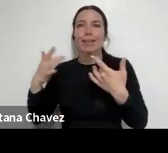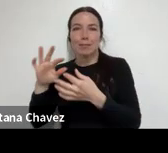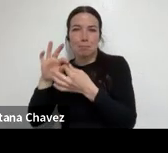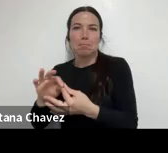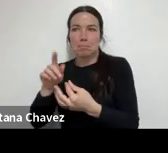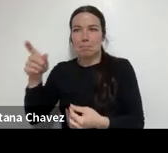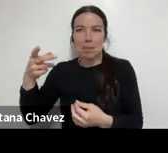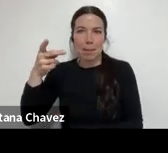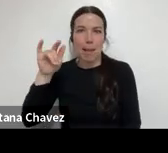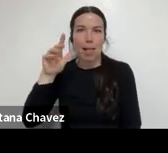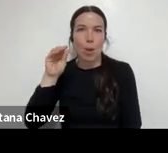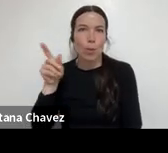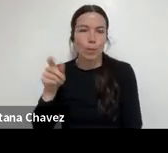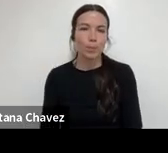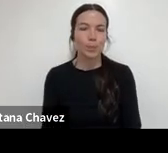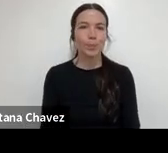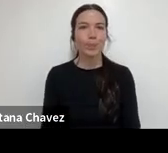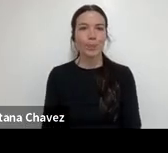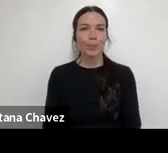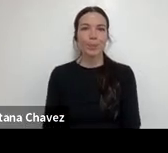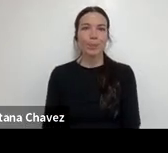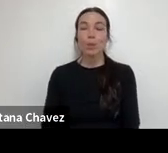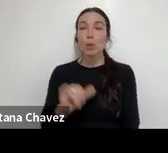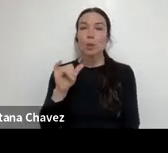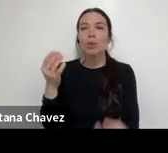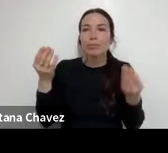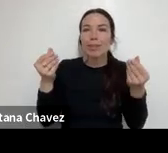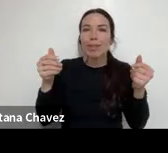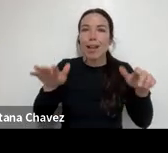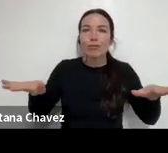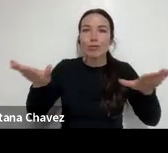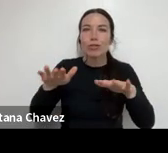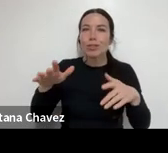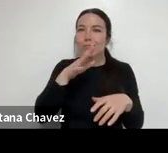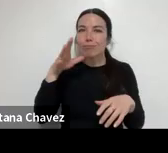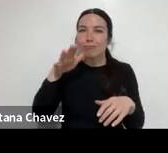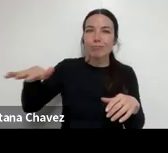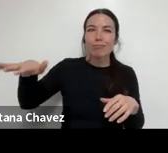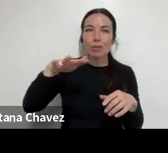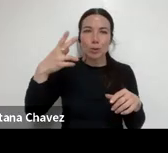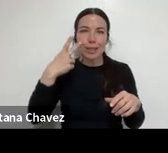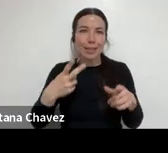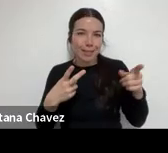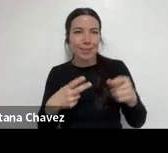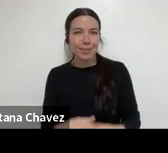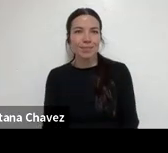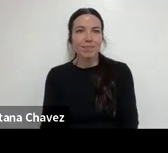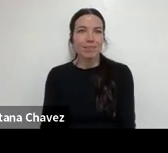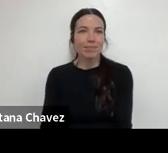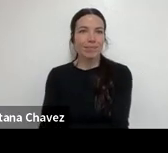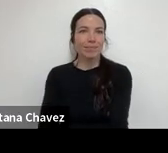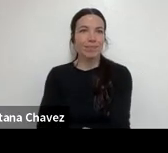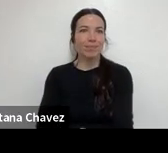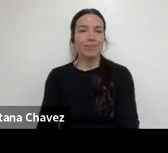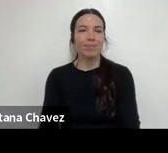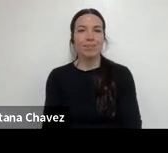Um, Here also we can see some of the countryside around Siena. So really in Tuscany we have lots